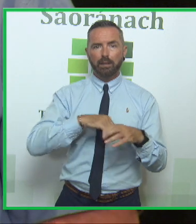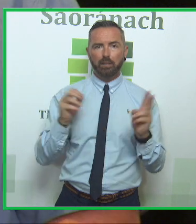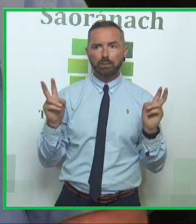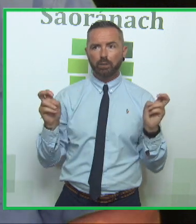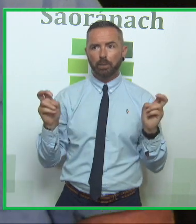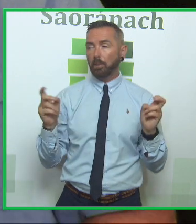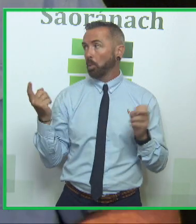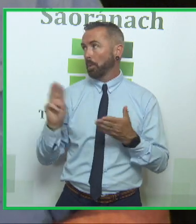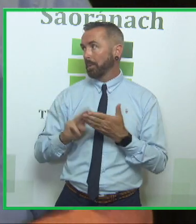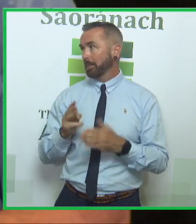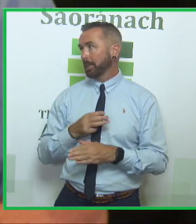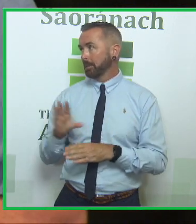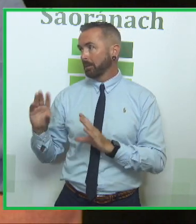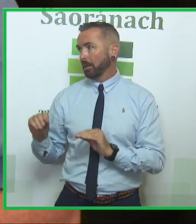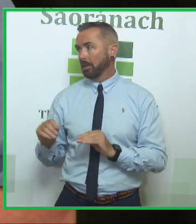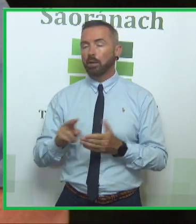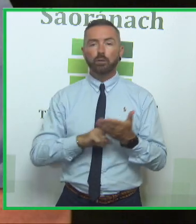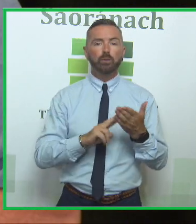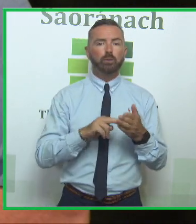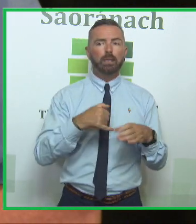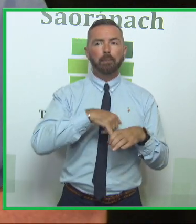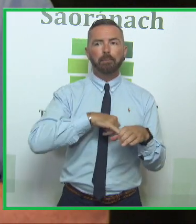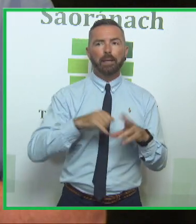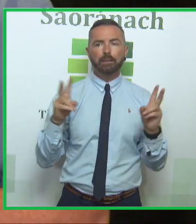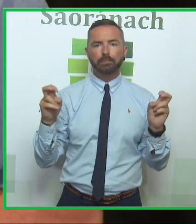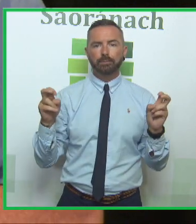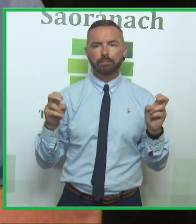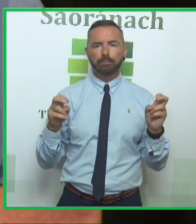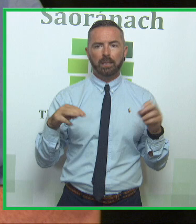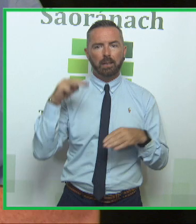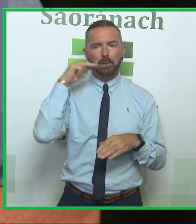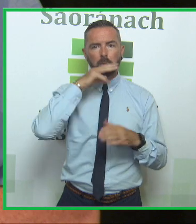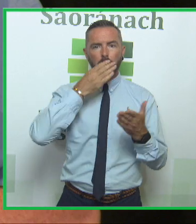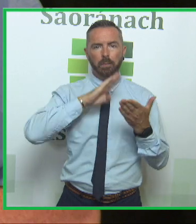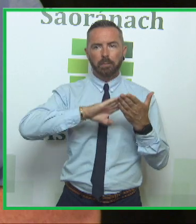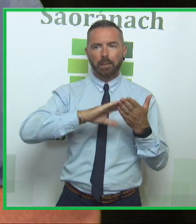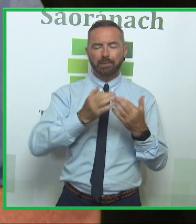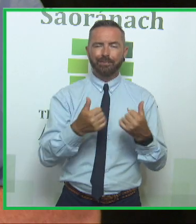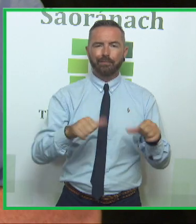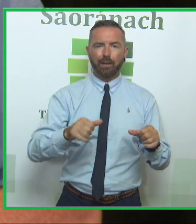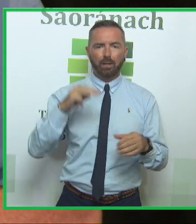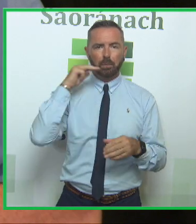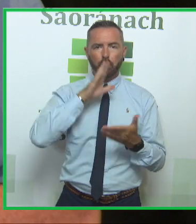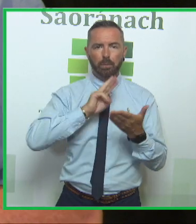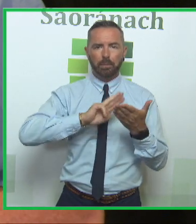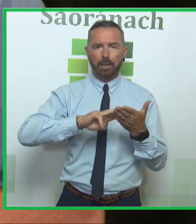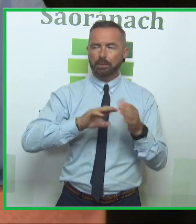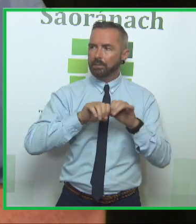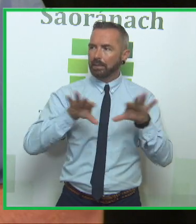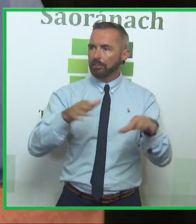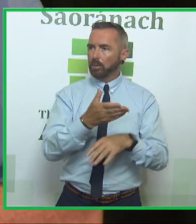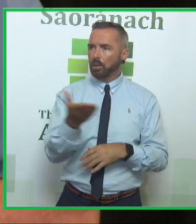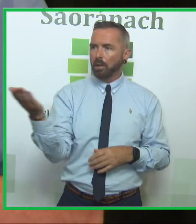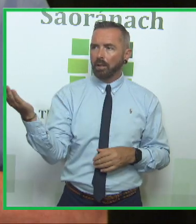Just 1 minute. Yeah, using a medical analogy. And the key message, I suppose, the final key message I'd like to leave you with is that,